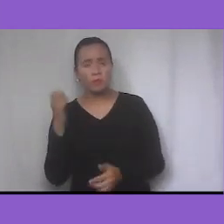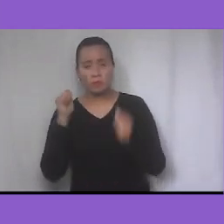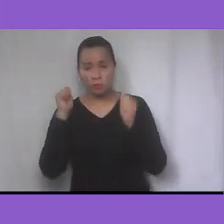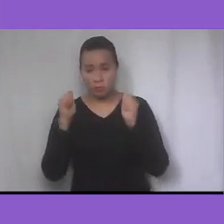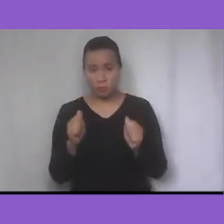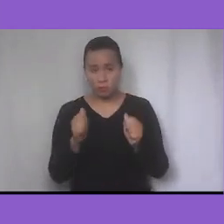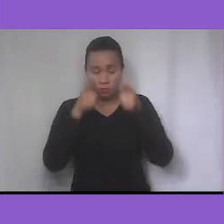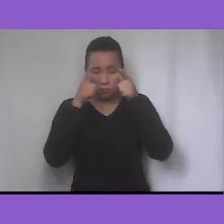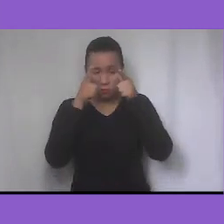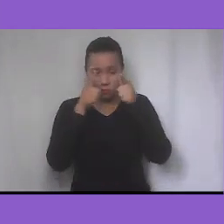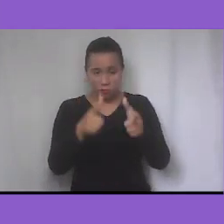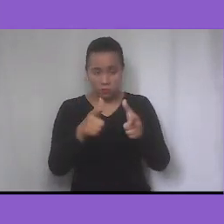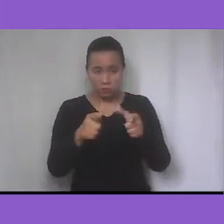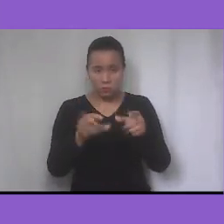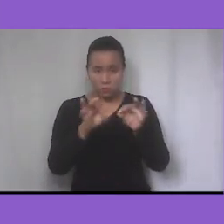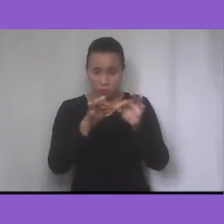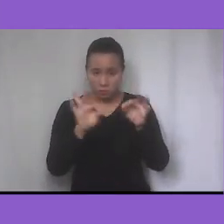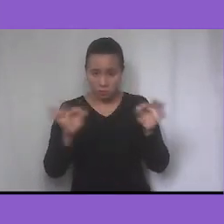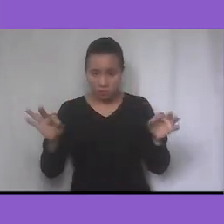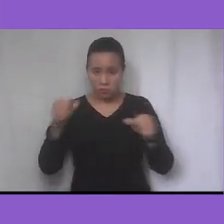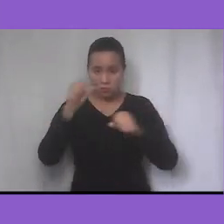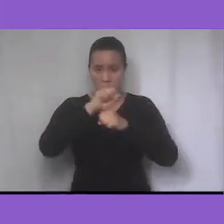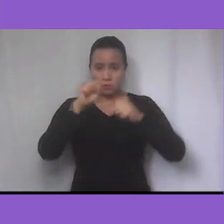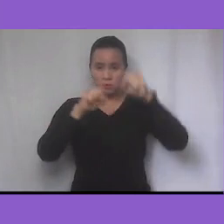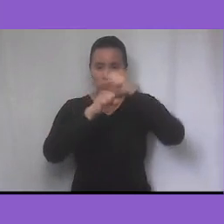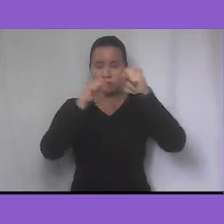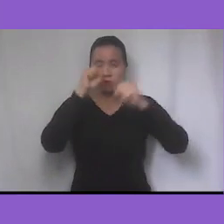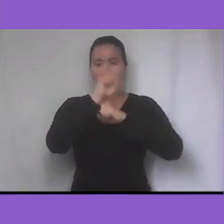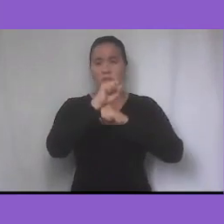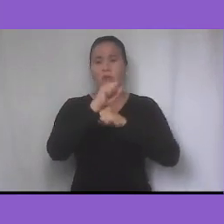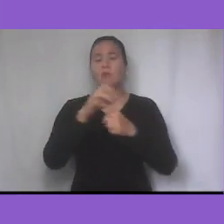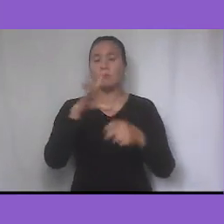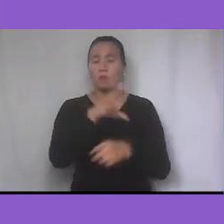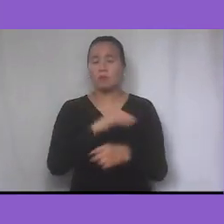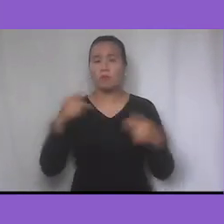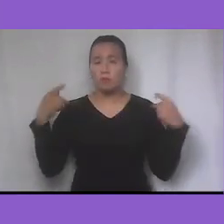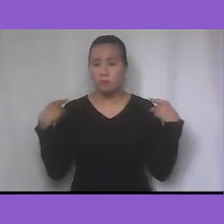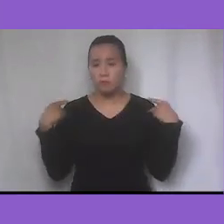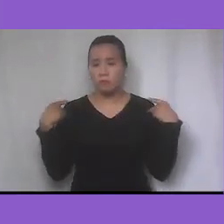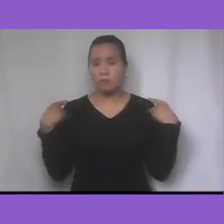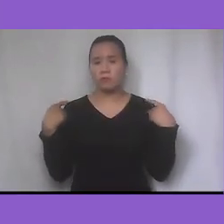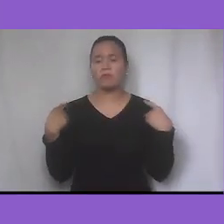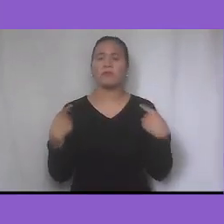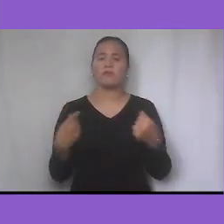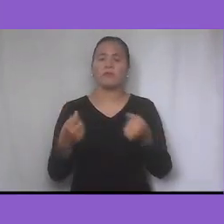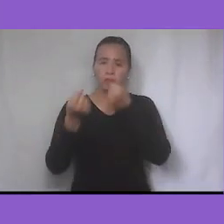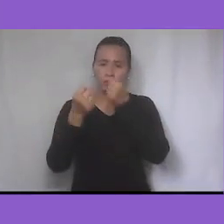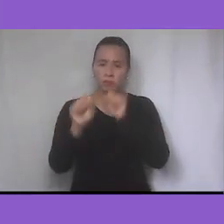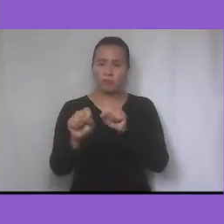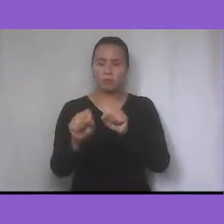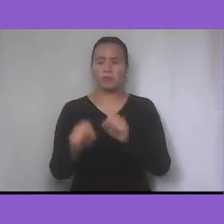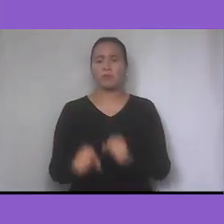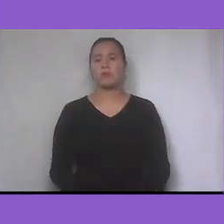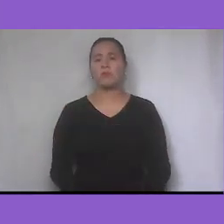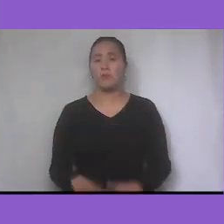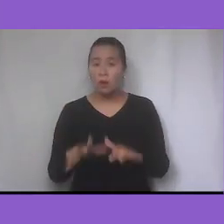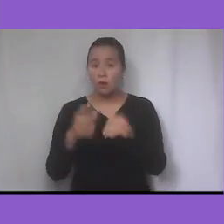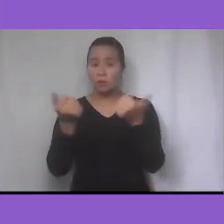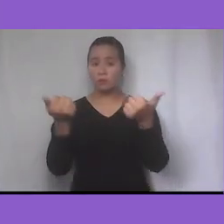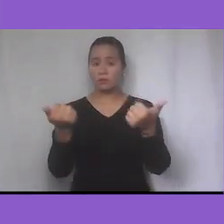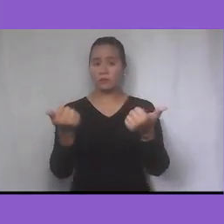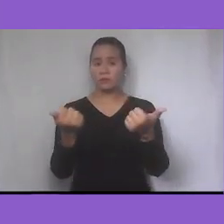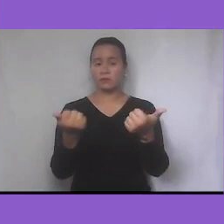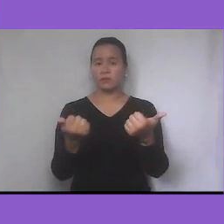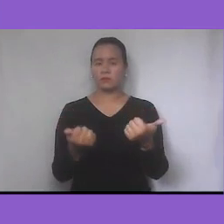graphic organizers, have guide questions, and provide sentence stems for answering those guide questions. How do we do that? Pwede